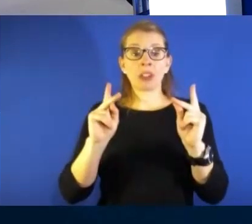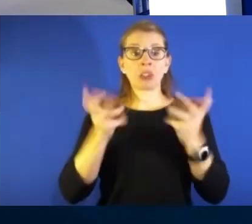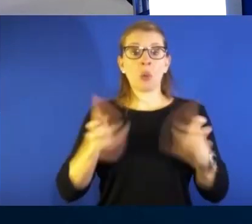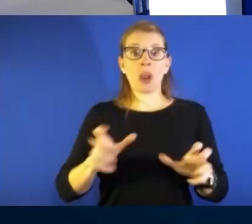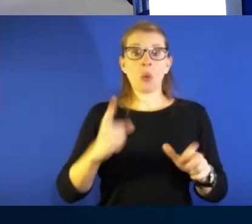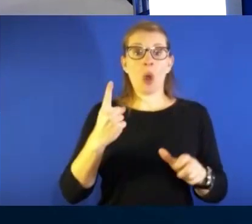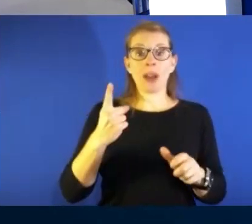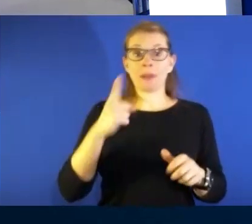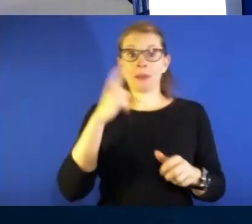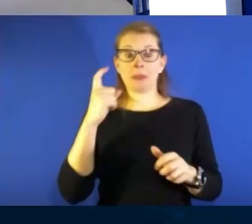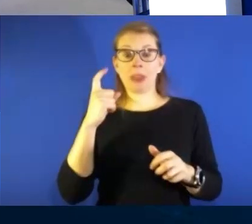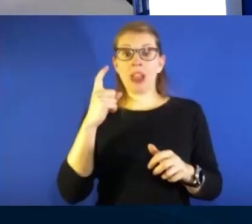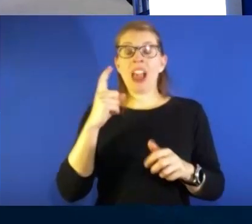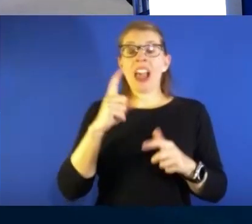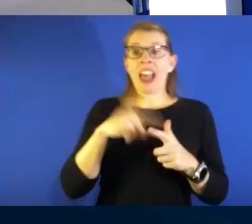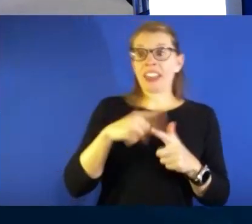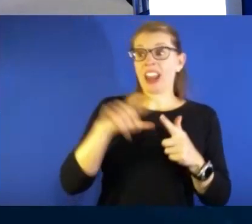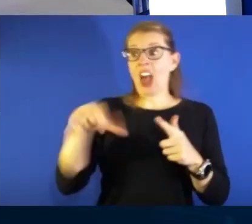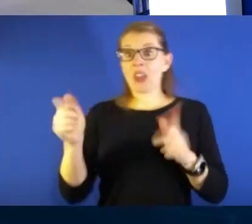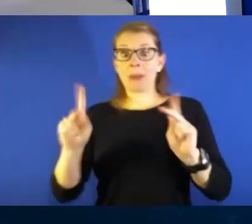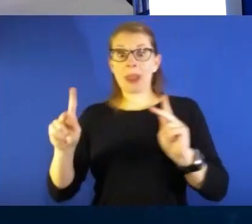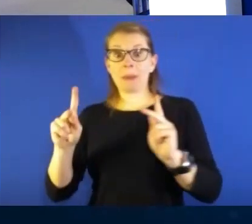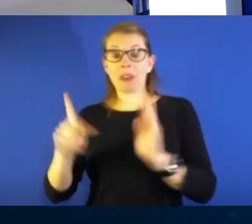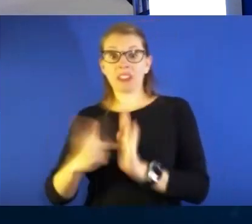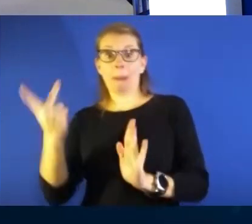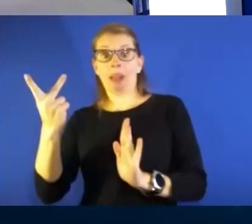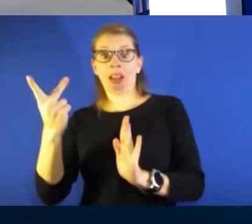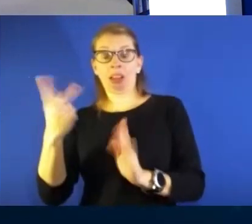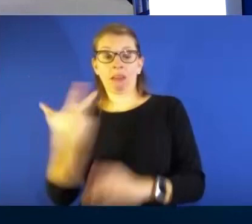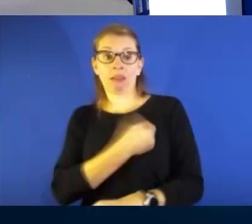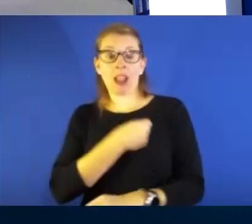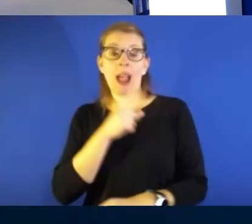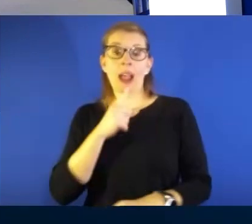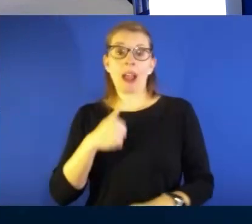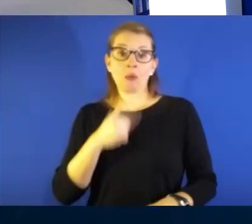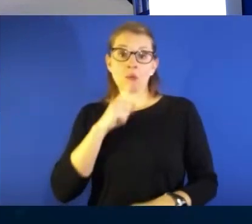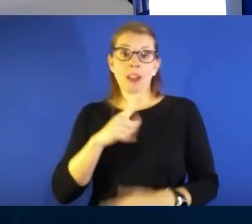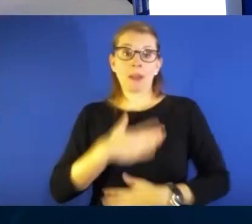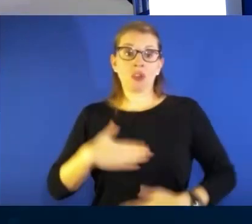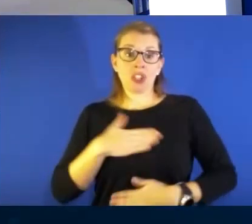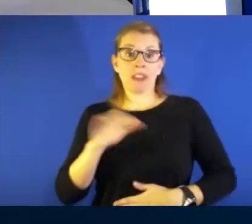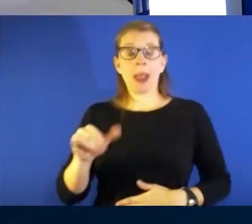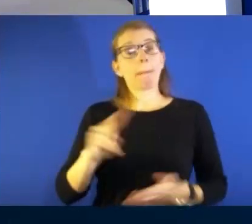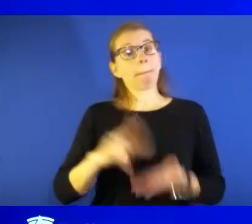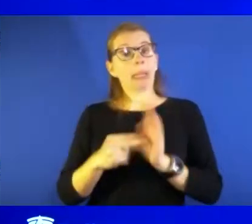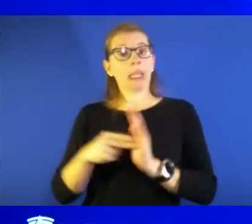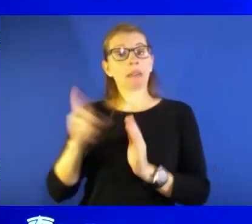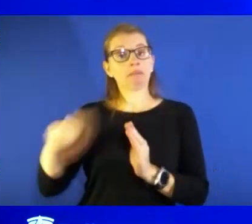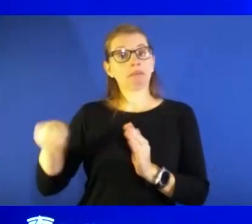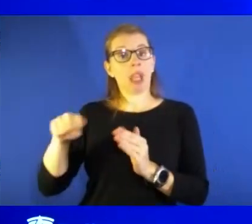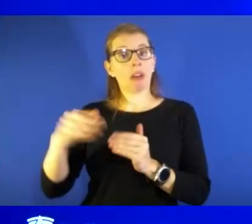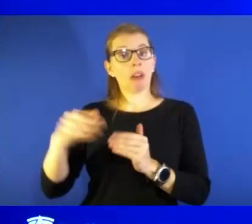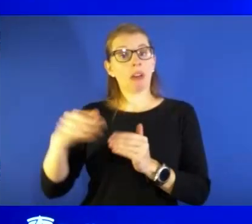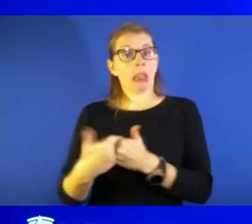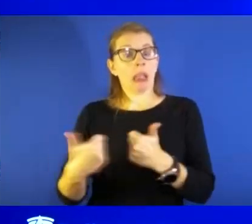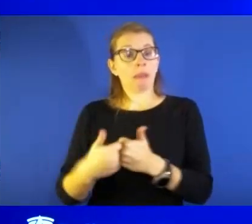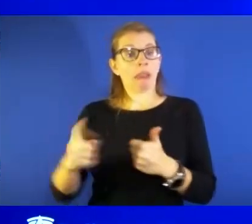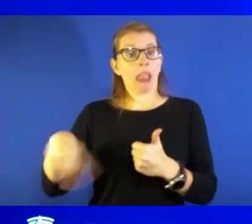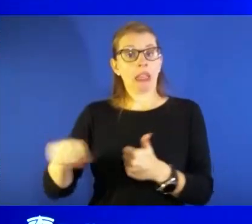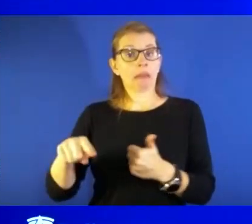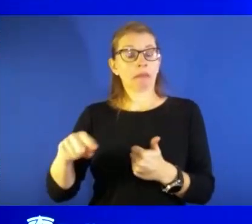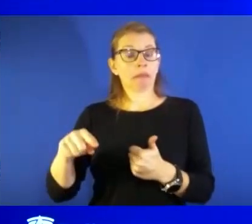really, really want to be protected. Yeah. And, That's right. I certainly appreciate that, especially with So they were ahead of the game and really did what was just announced.